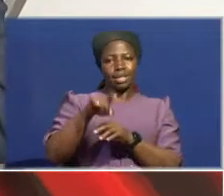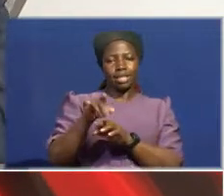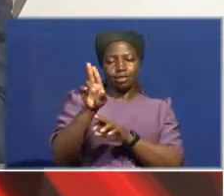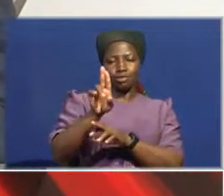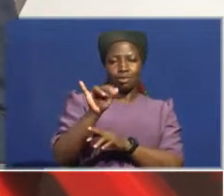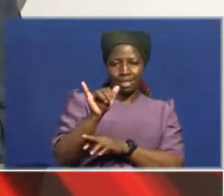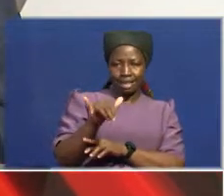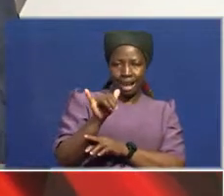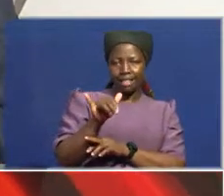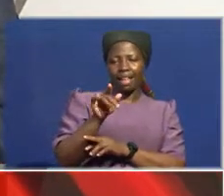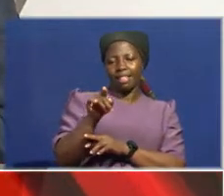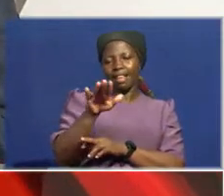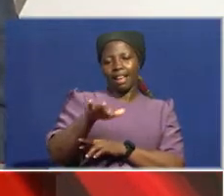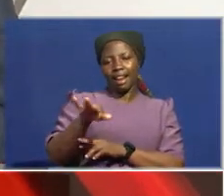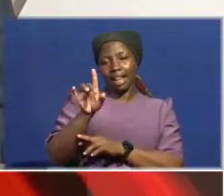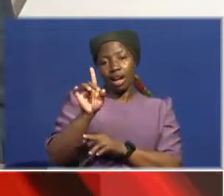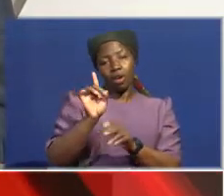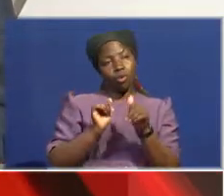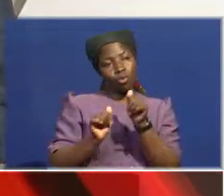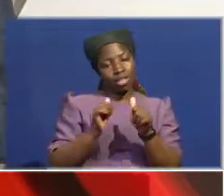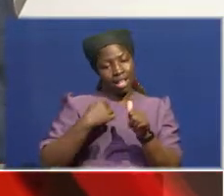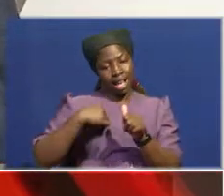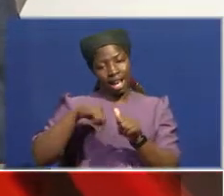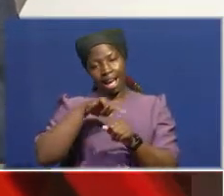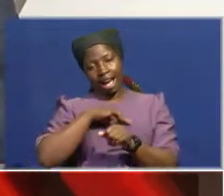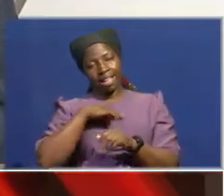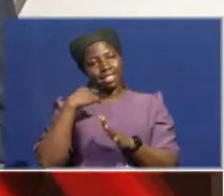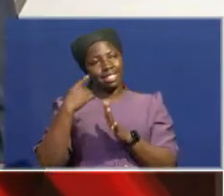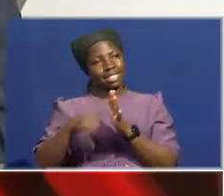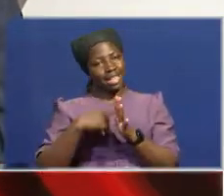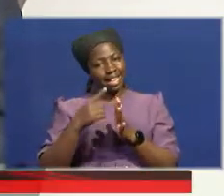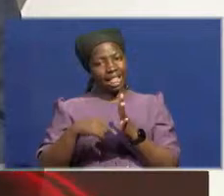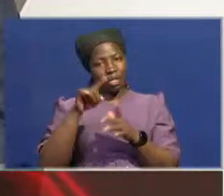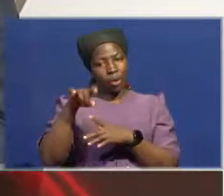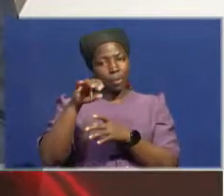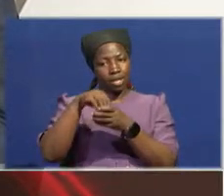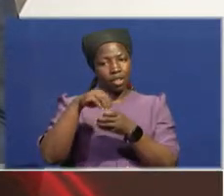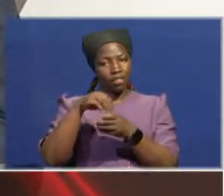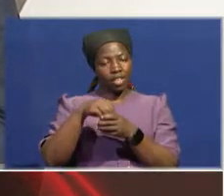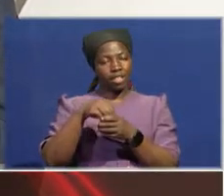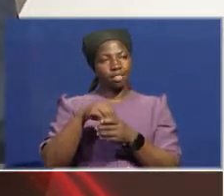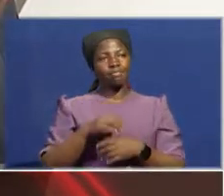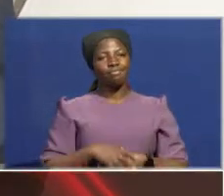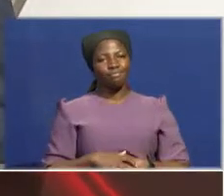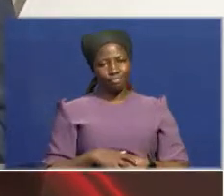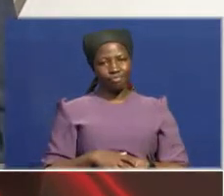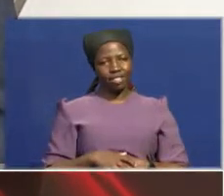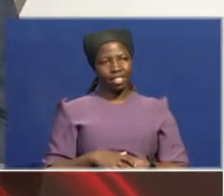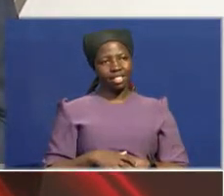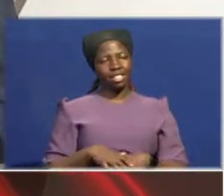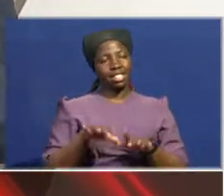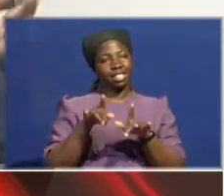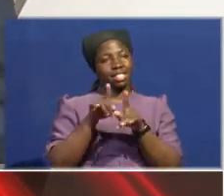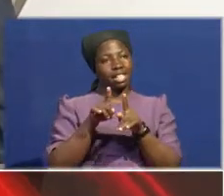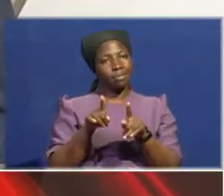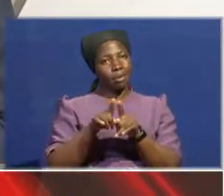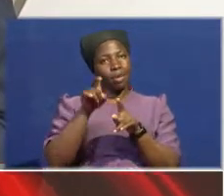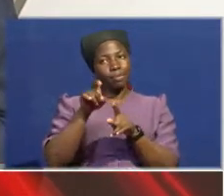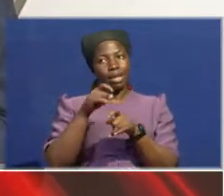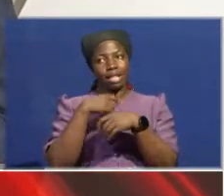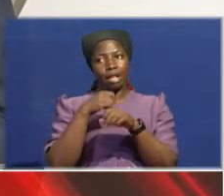one area which now we in hospitality industry need to invest in that. and also amenities we need to